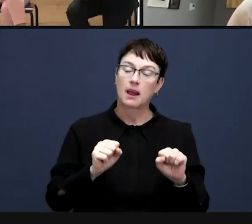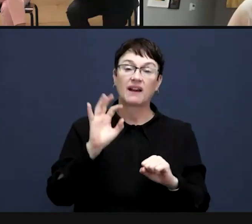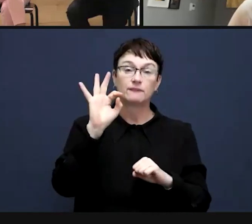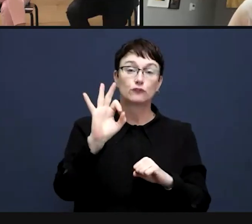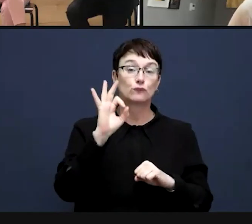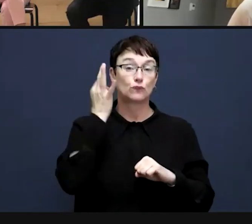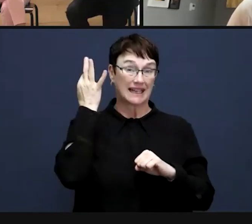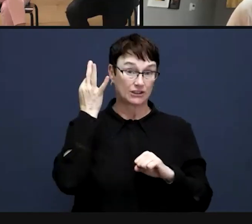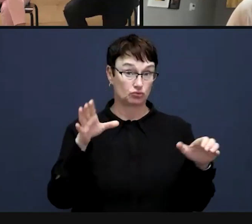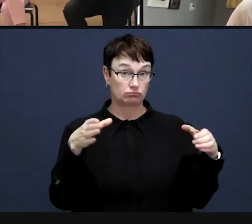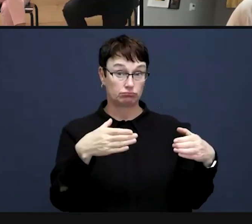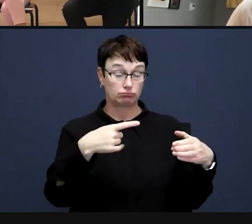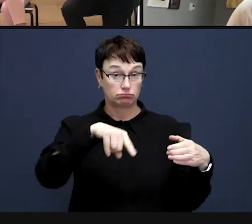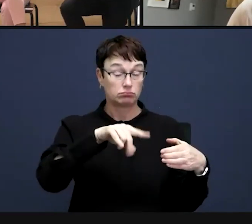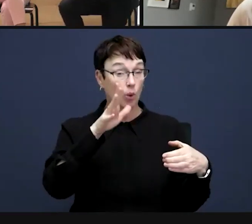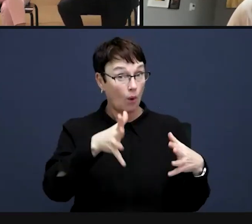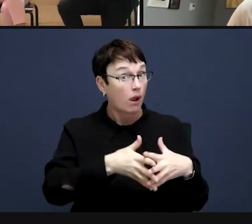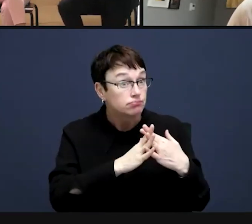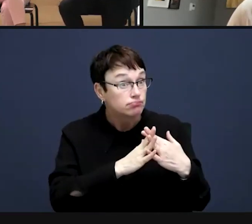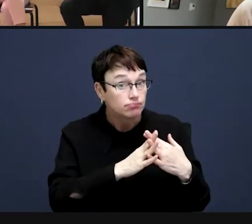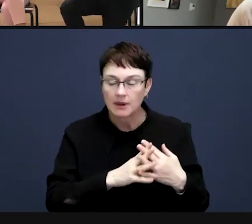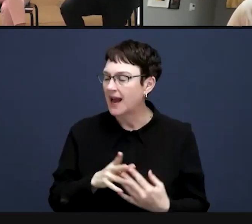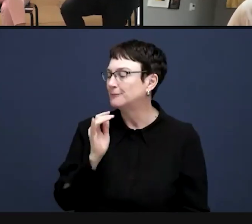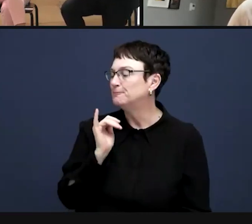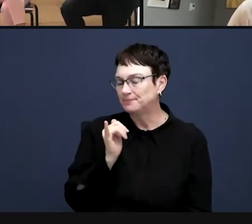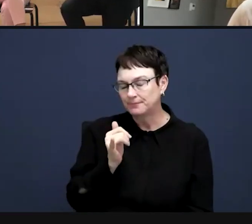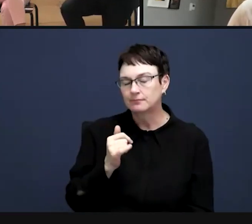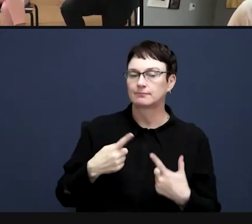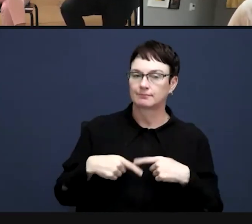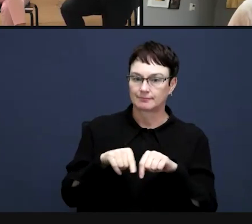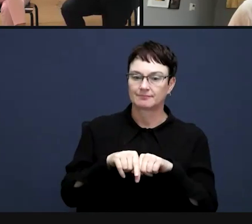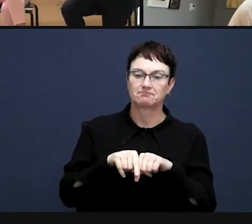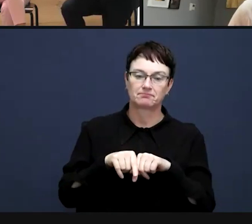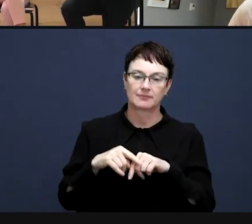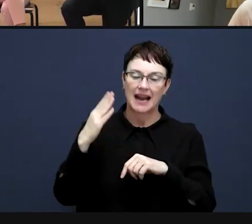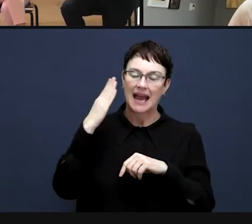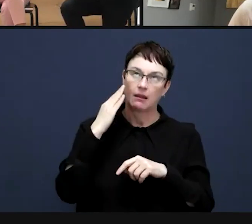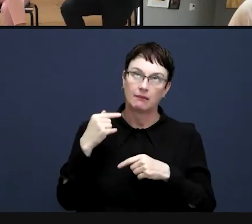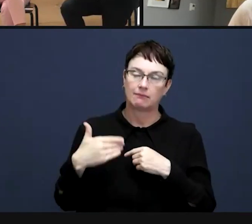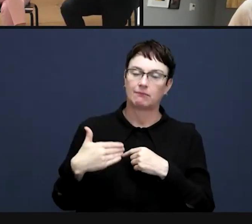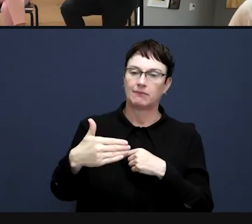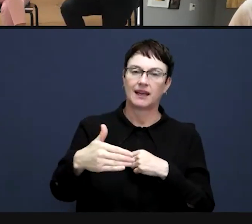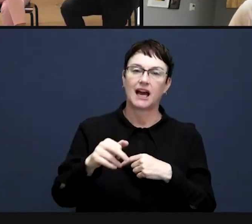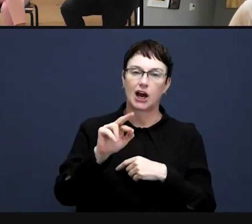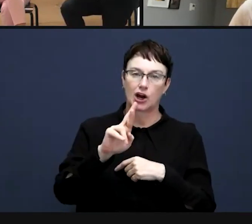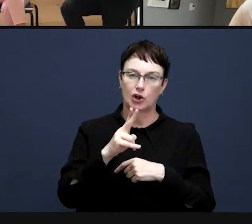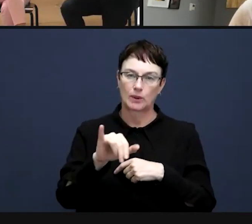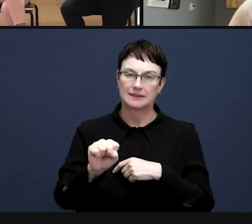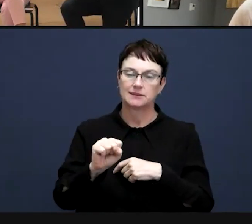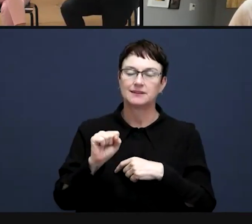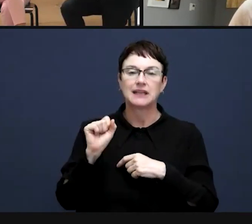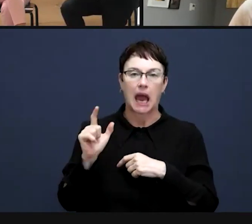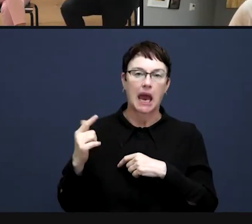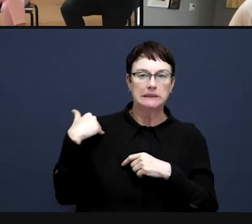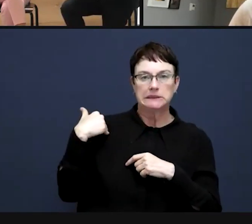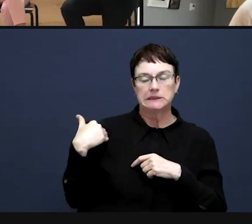it's happening. We are on our way. Moïse is nudging me every time we meet that what is happening with France. And we have